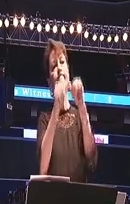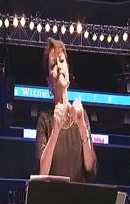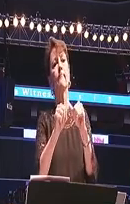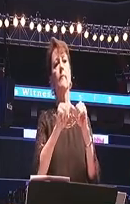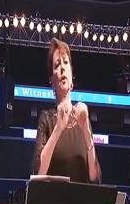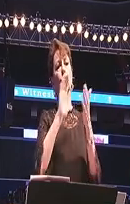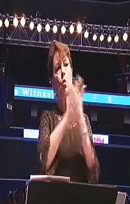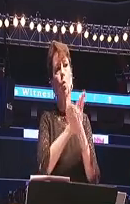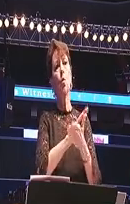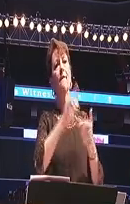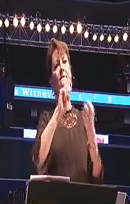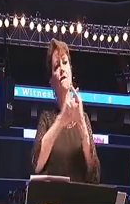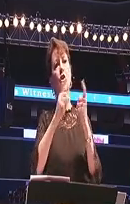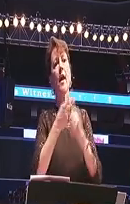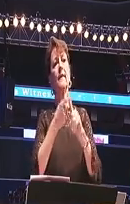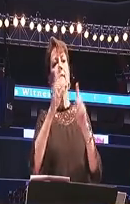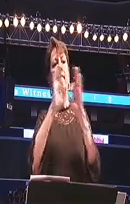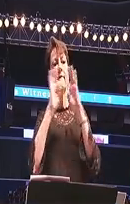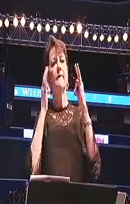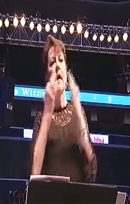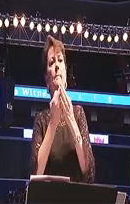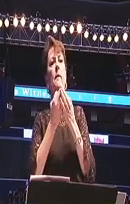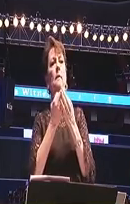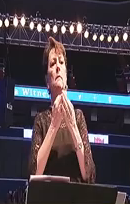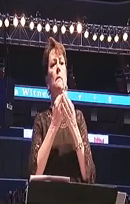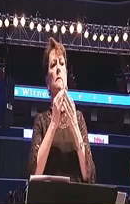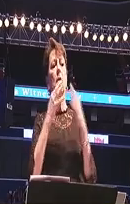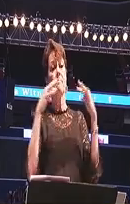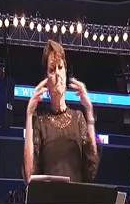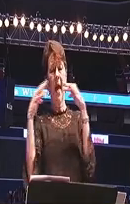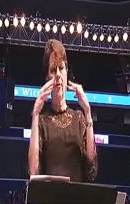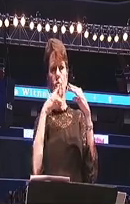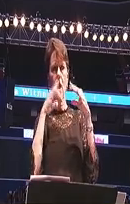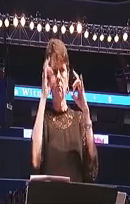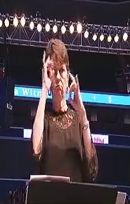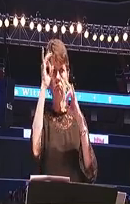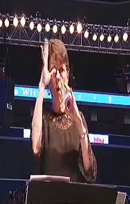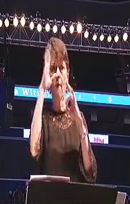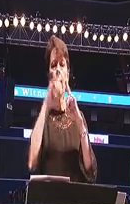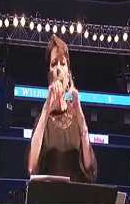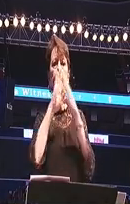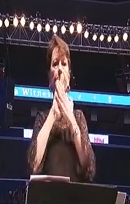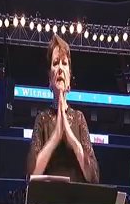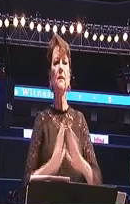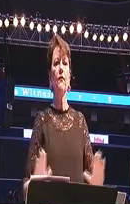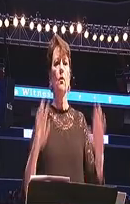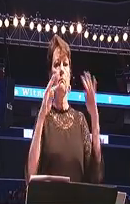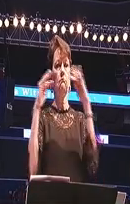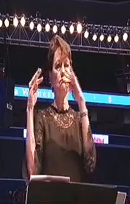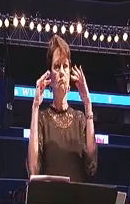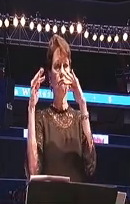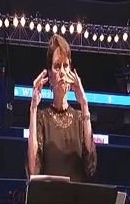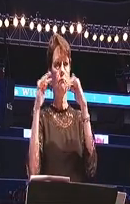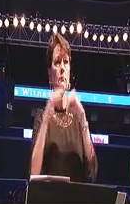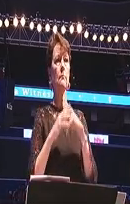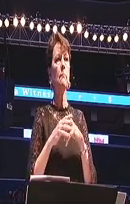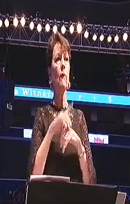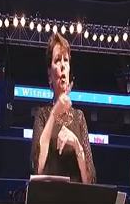your families. But this is a peaceful battle that I'm speaking about. But you have to rise